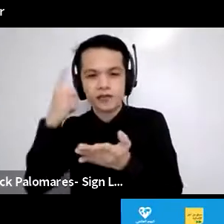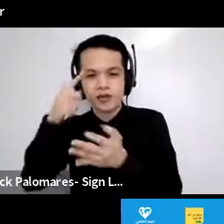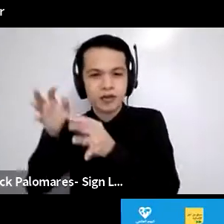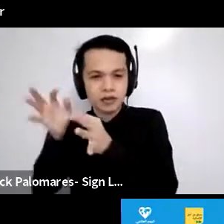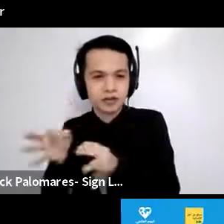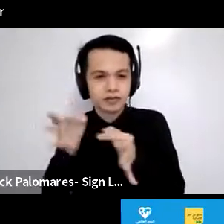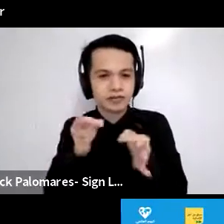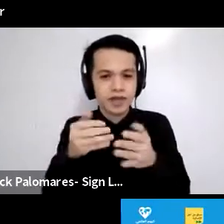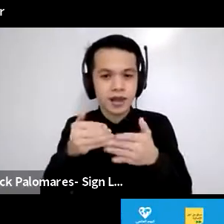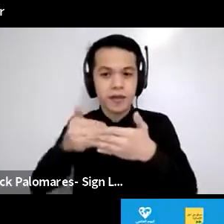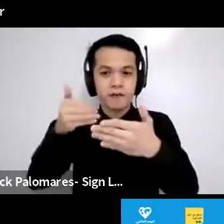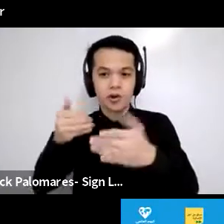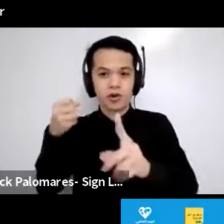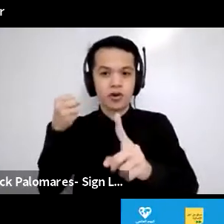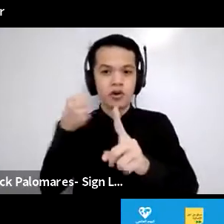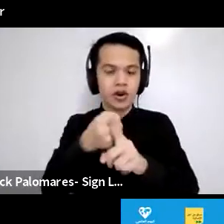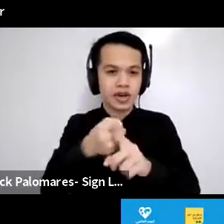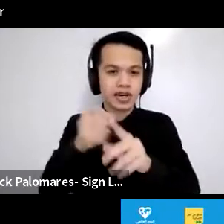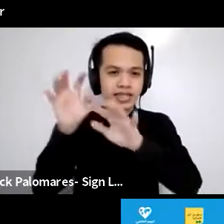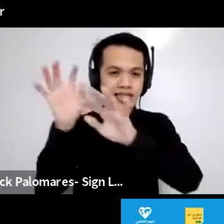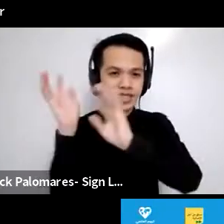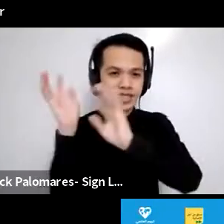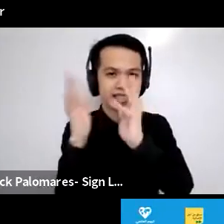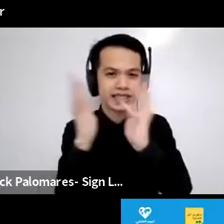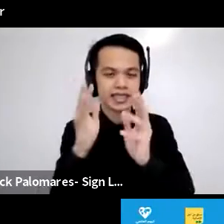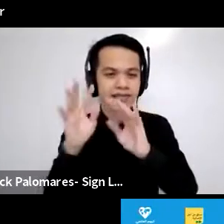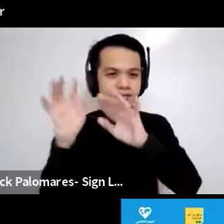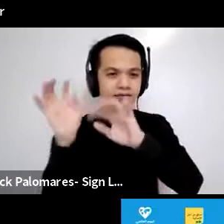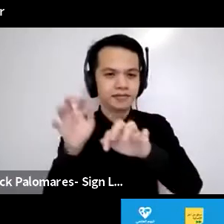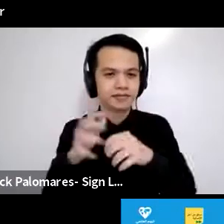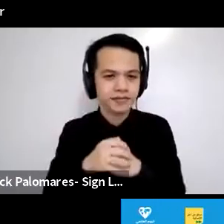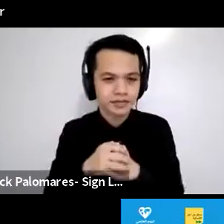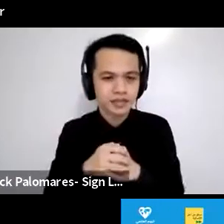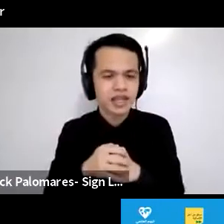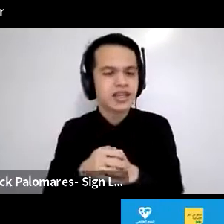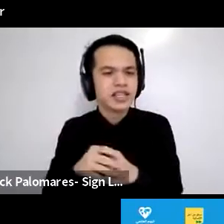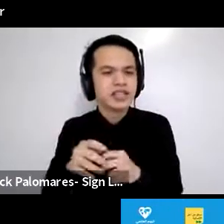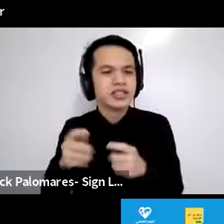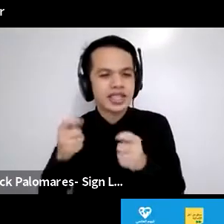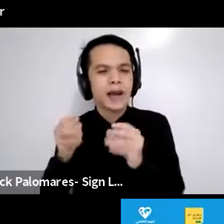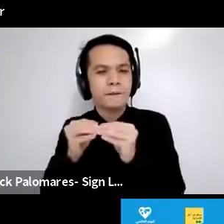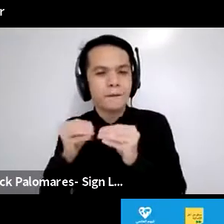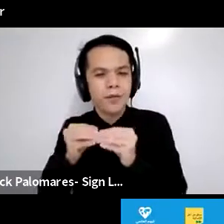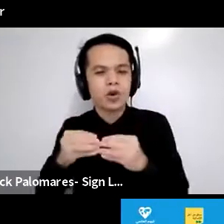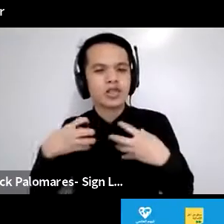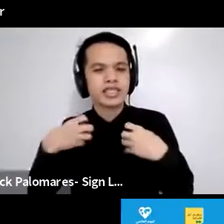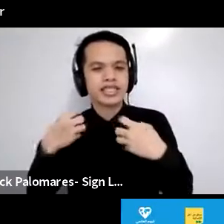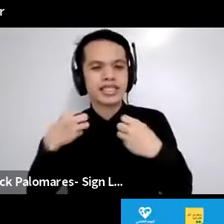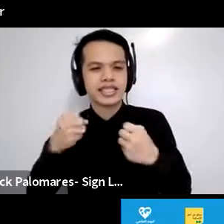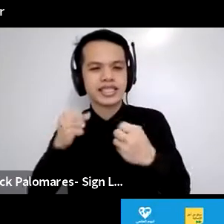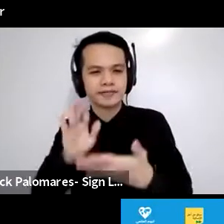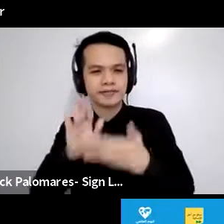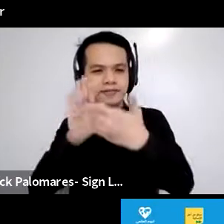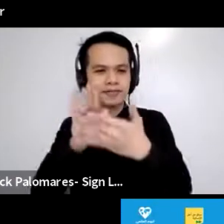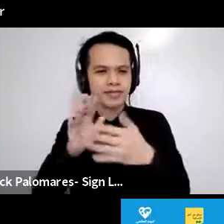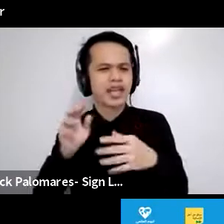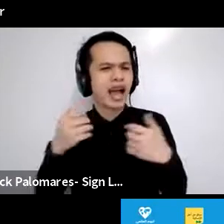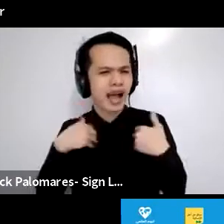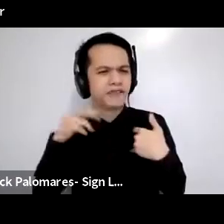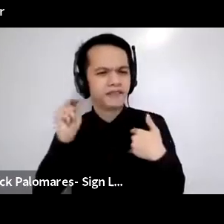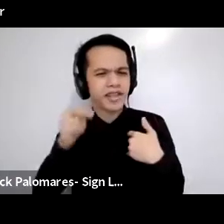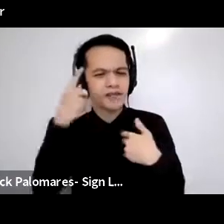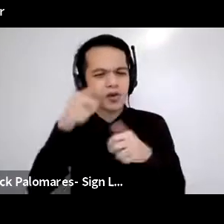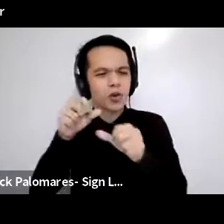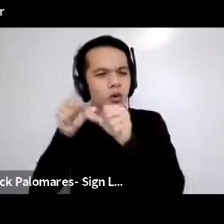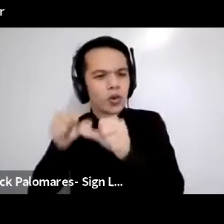before hazard strike. As we need to further strengthen and expand these approaches, there is a need to continue